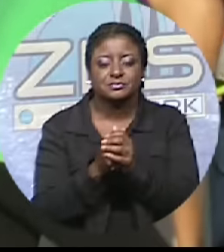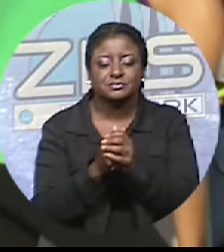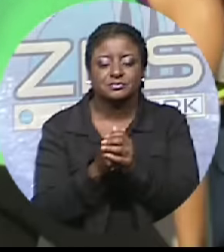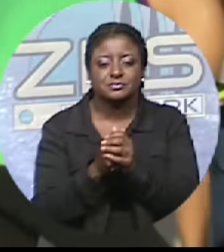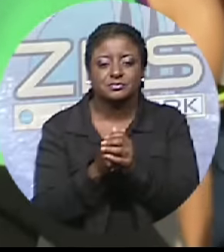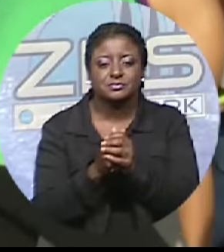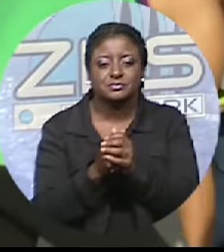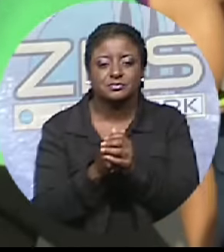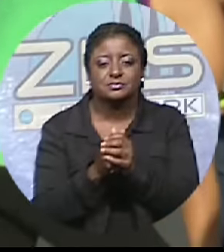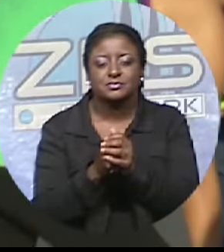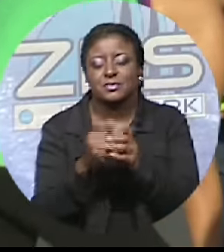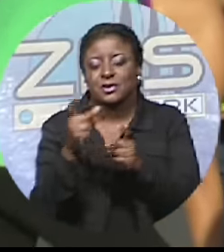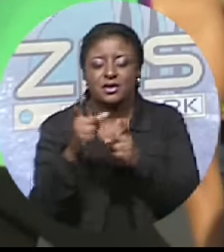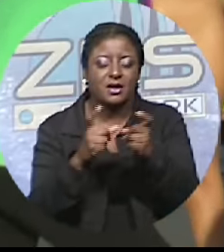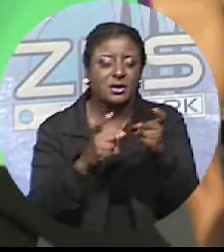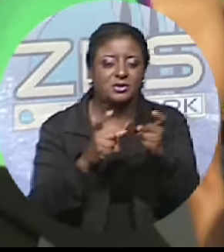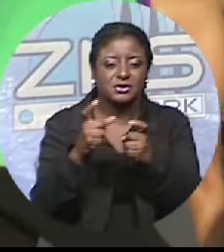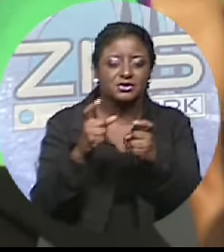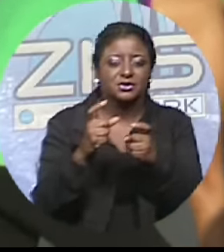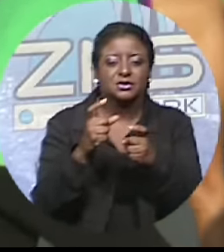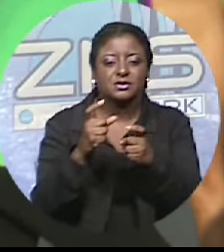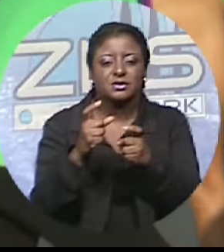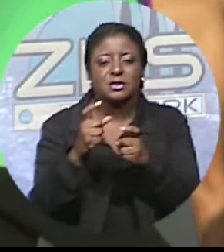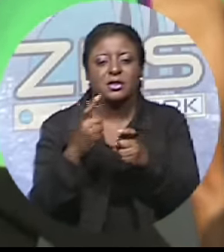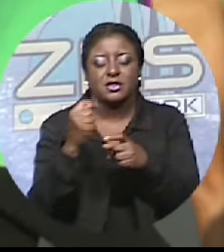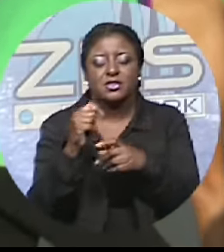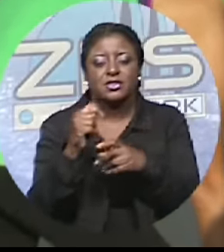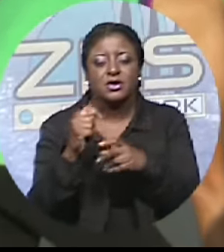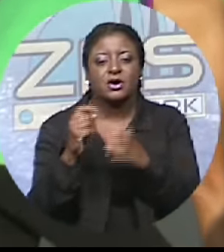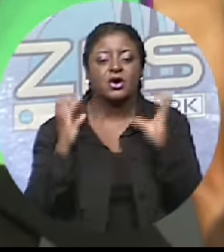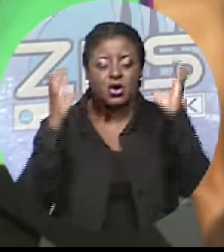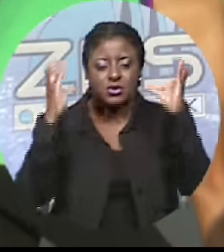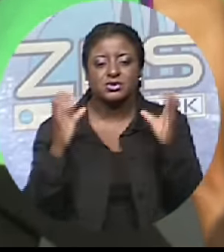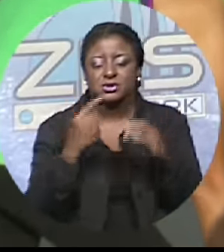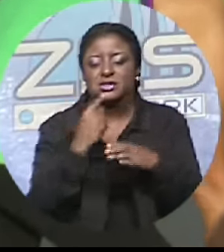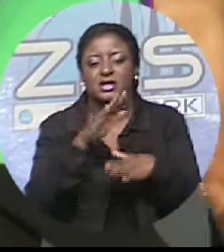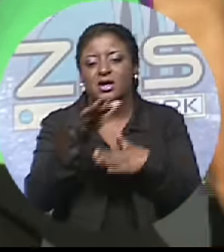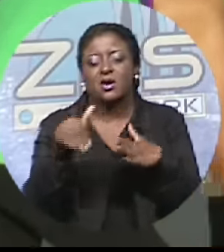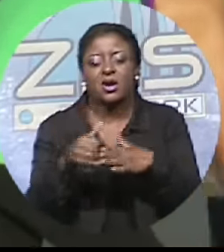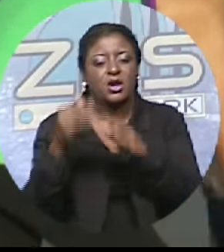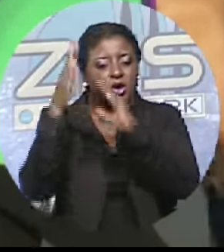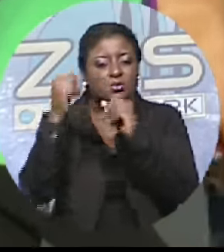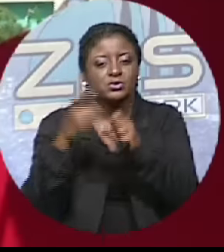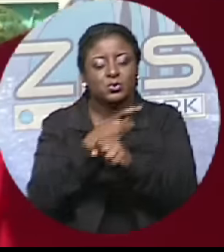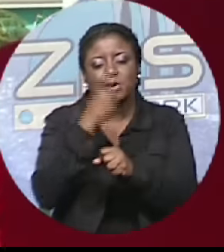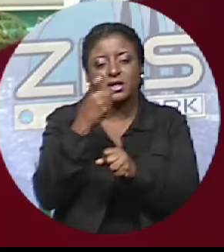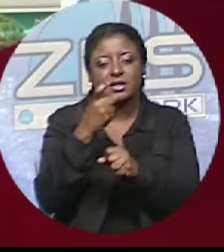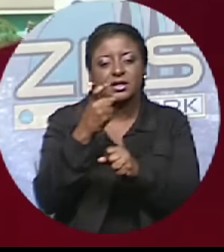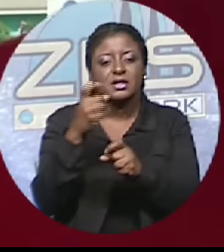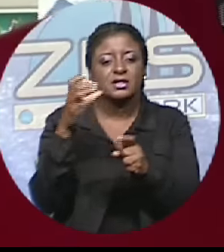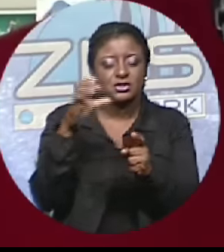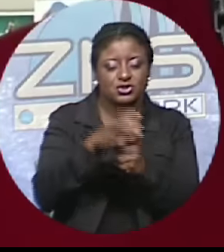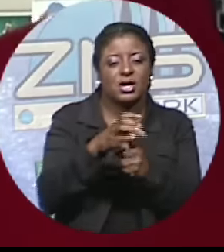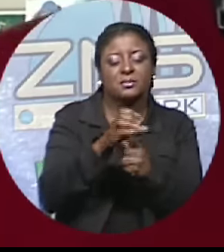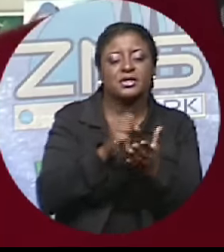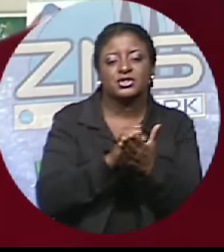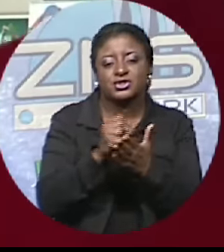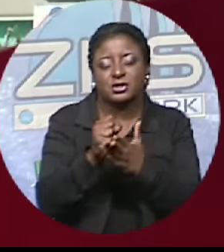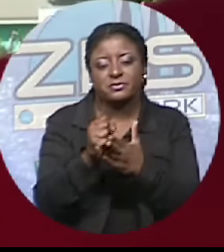to competition, the coaches, all of them say, they hope to win a championship for 2016. We have a pretty good